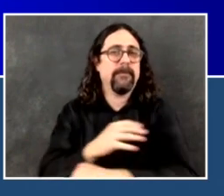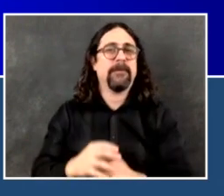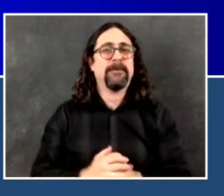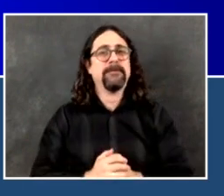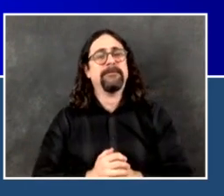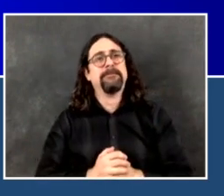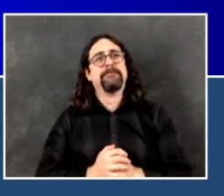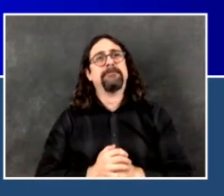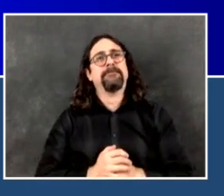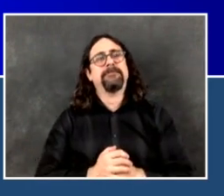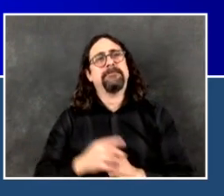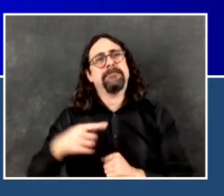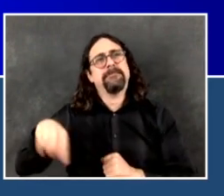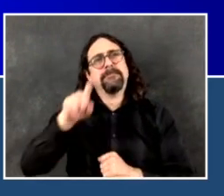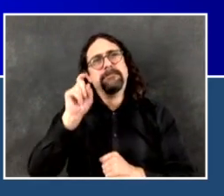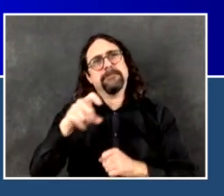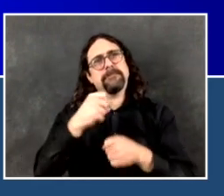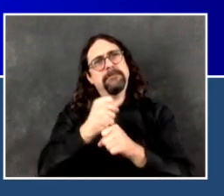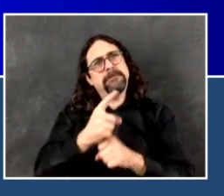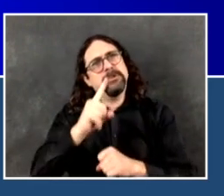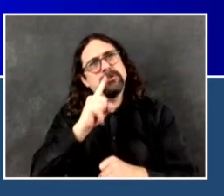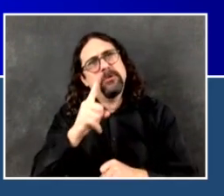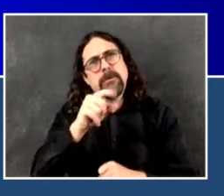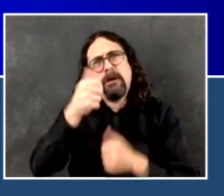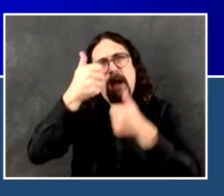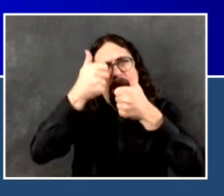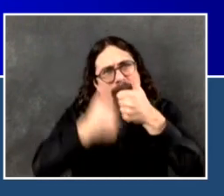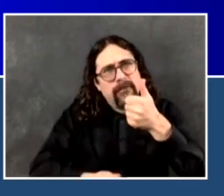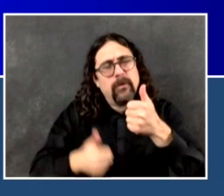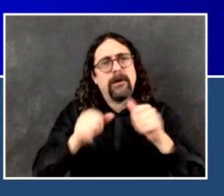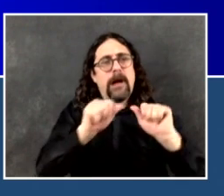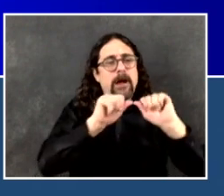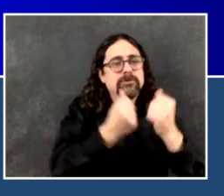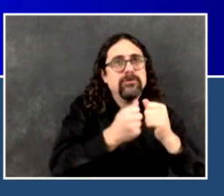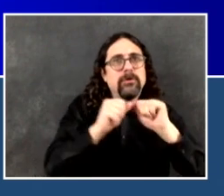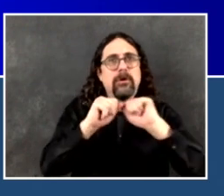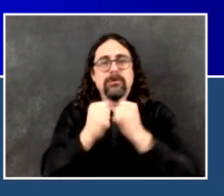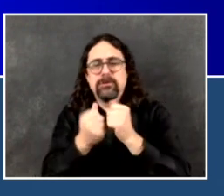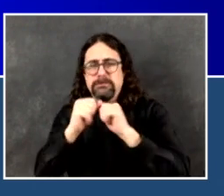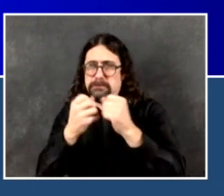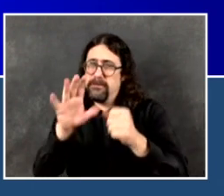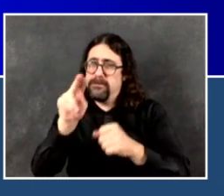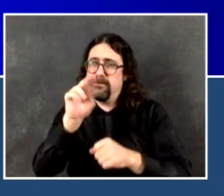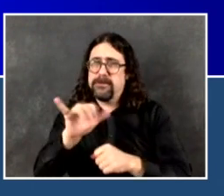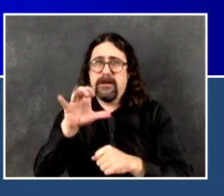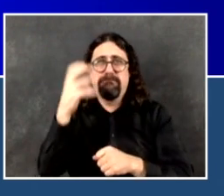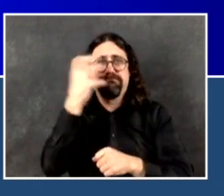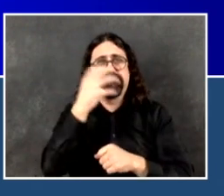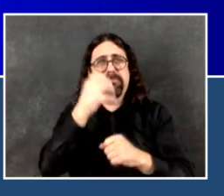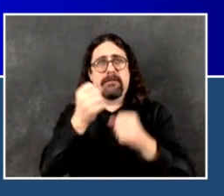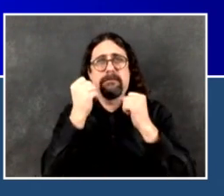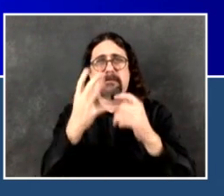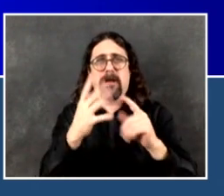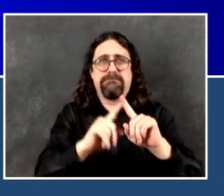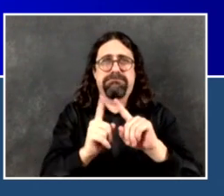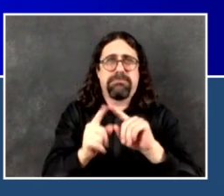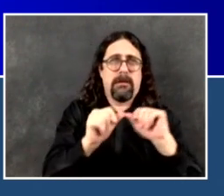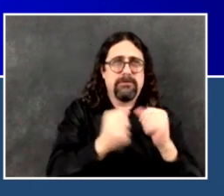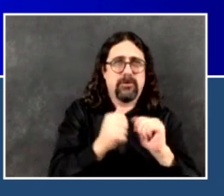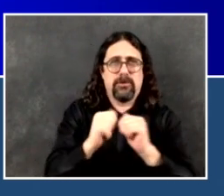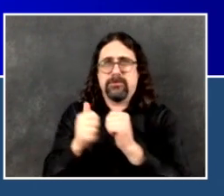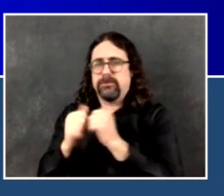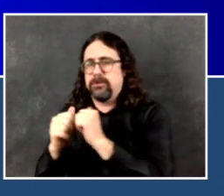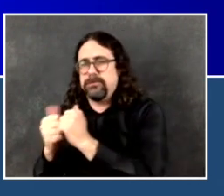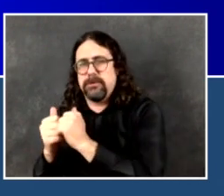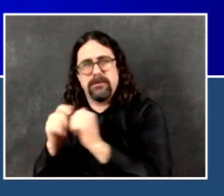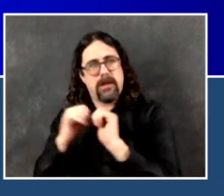agency of the city government is moving in that same direction urgently. The task force will be led by our First Lady,